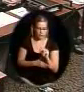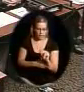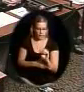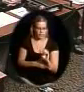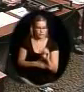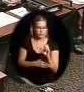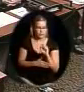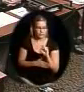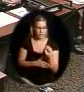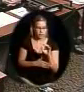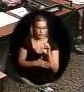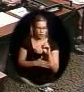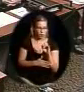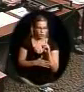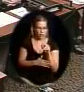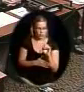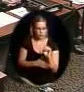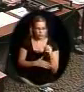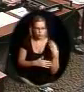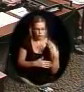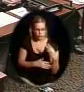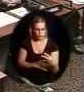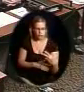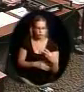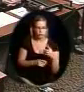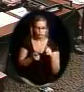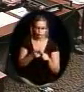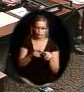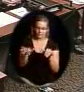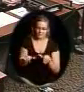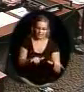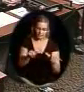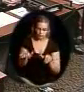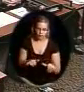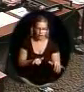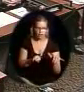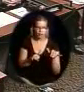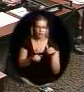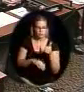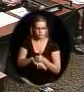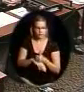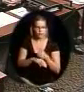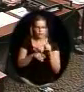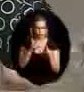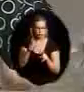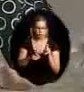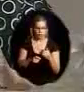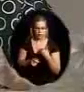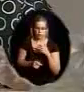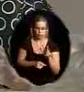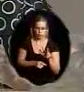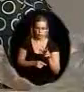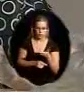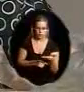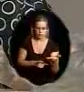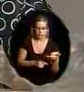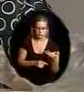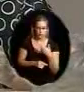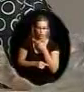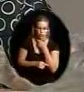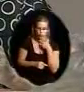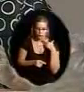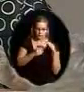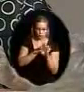and Washington, to standardize and develop this survey. The survey measures 3 basic things: risk and protective factors that